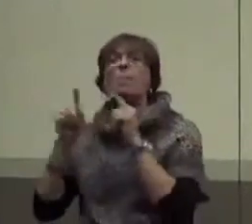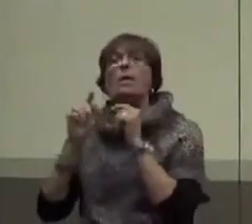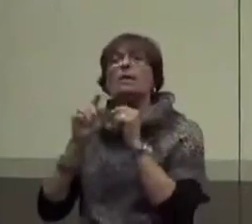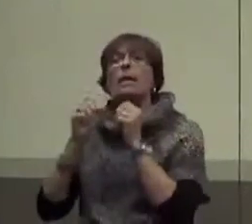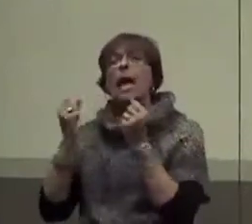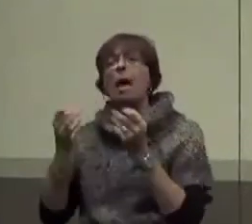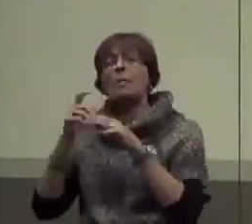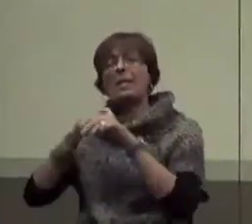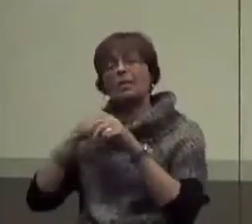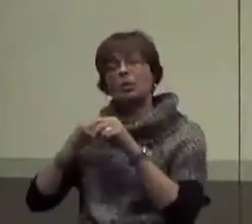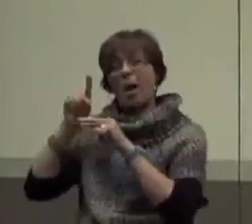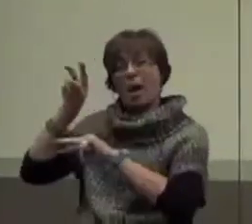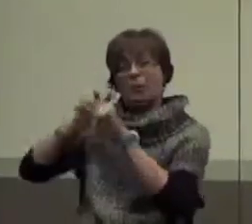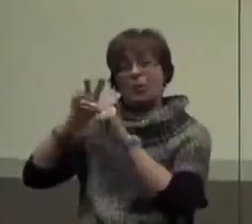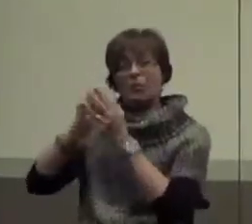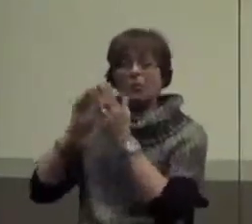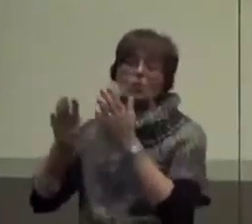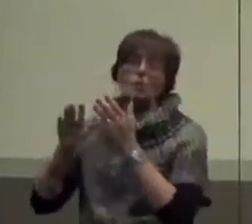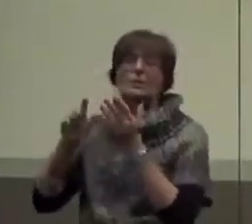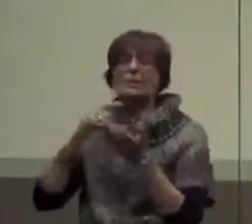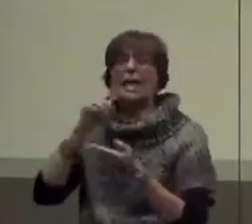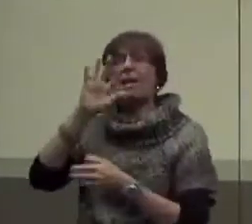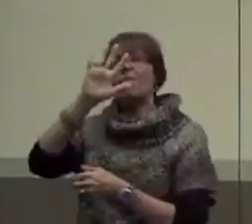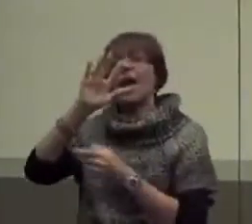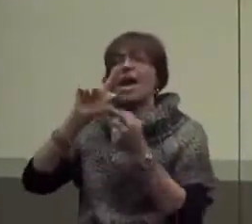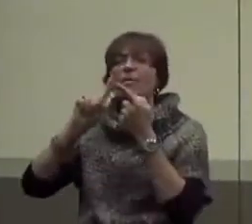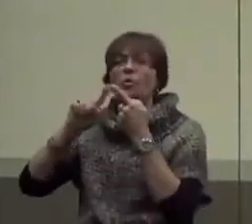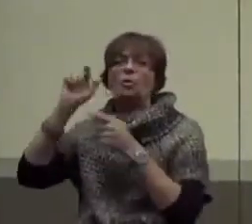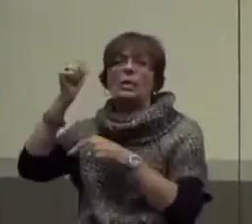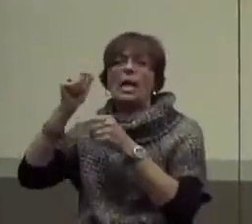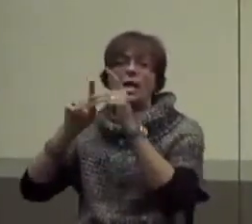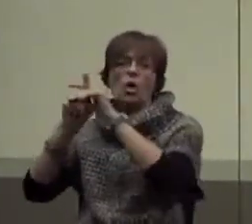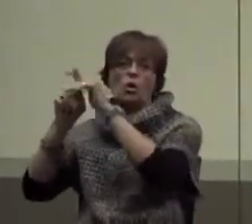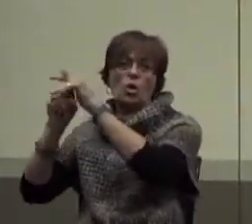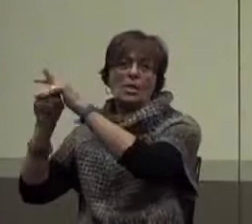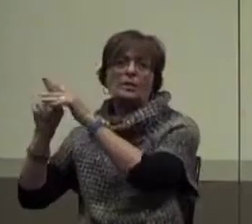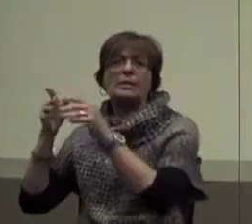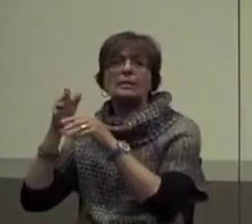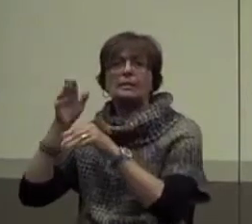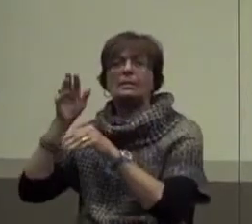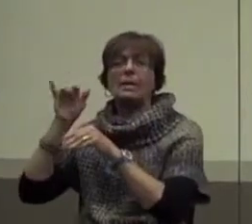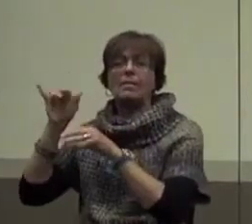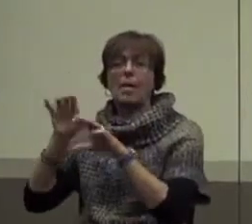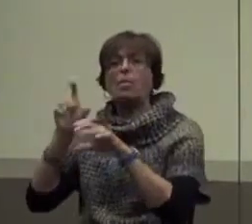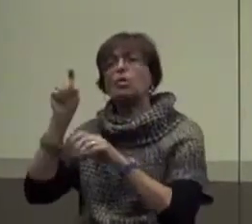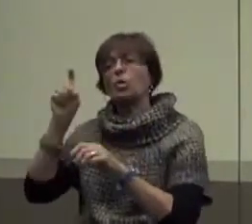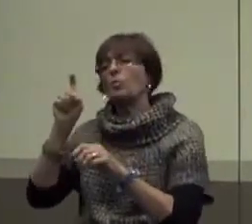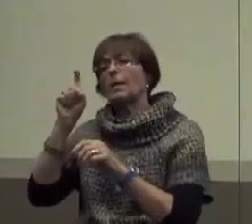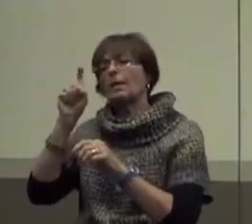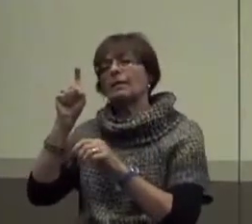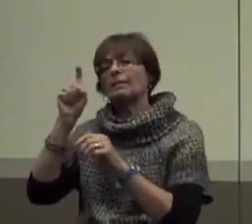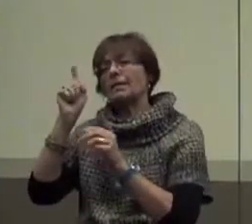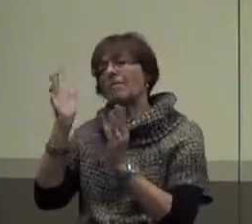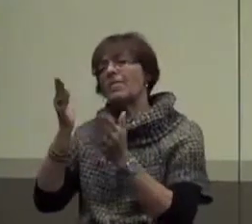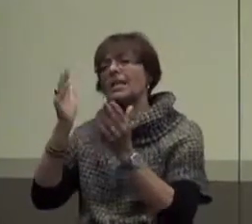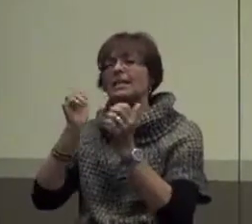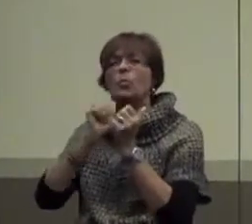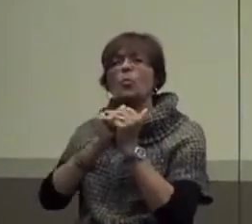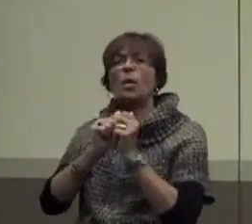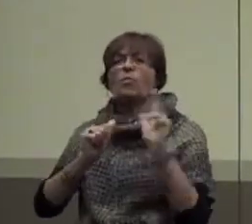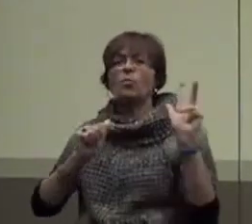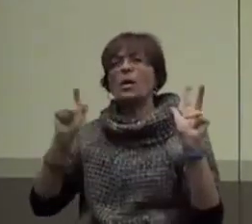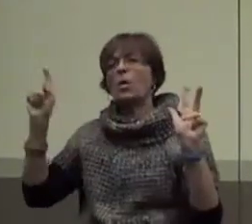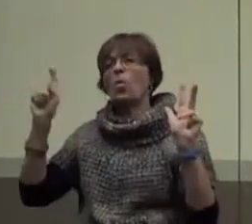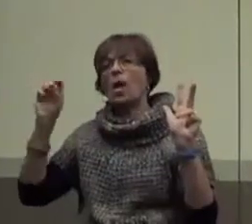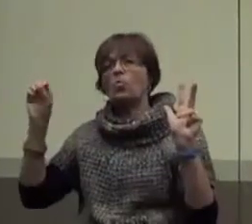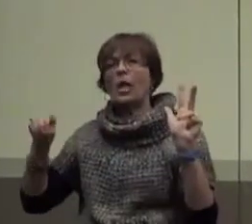I observe the student? We say about 5 to 10 occurrences of the behavior. You should be convinced with a 3-to-1 ratio based